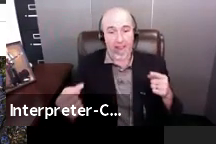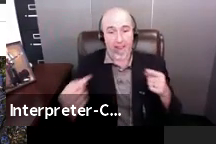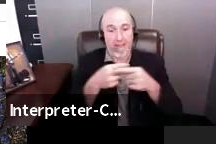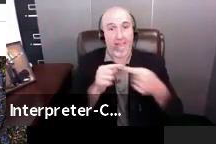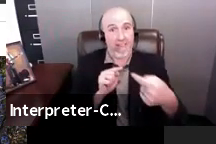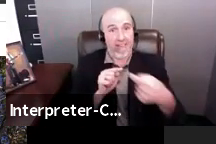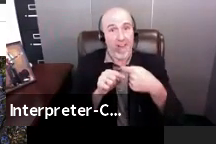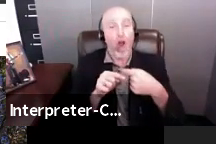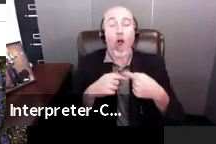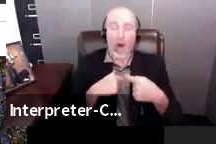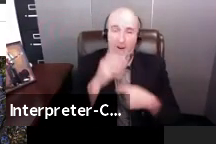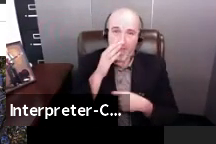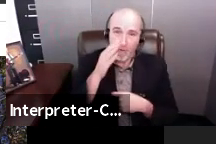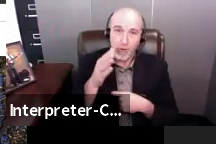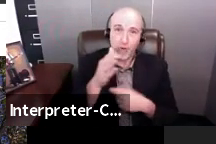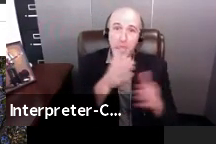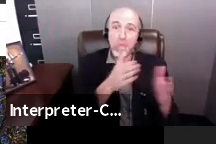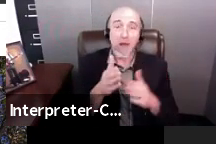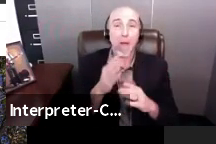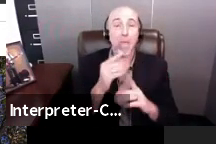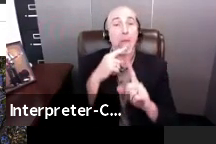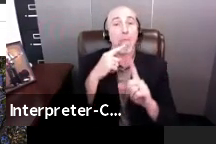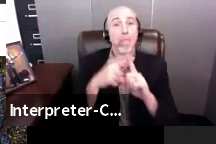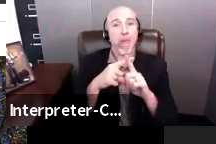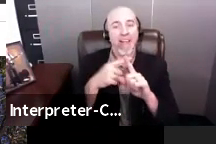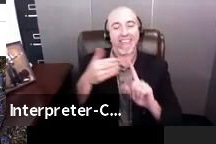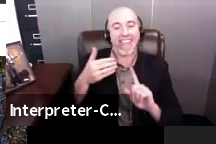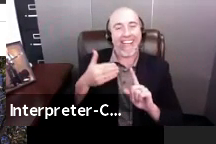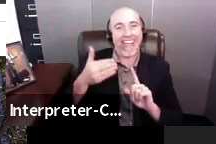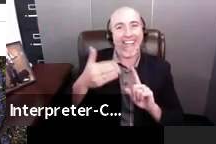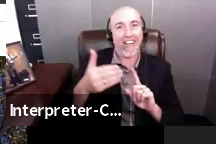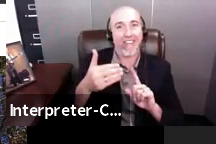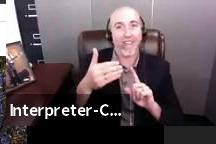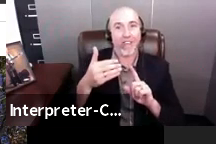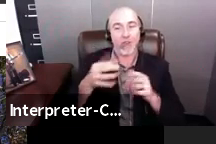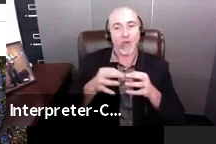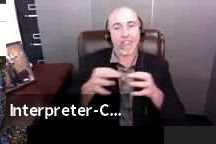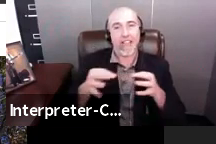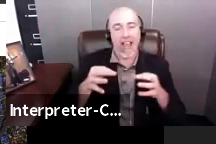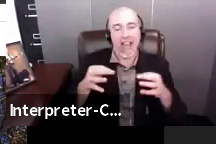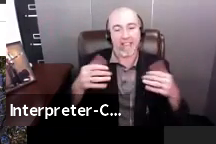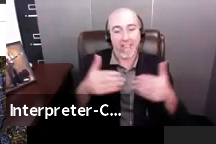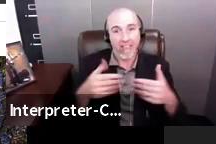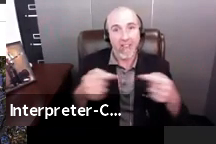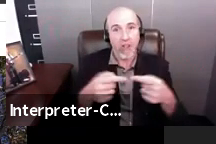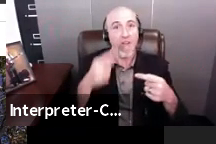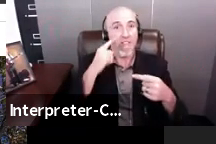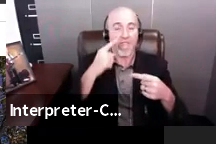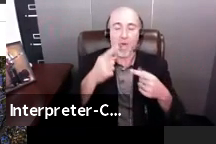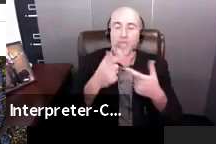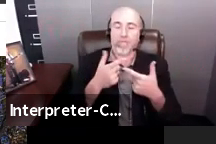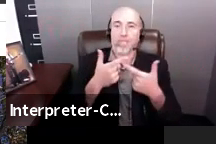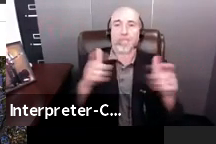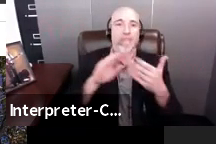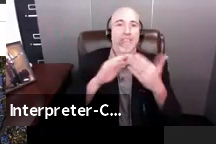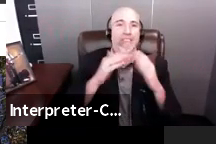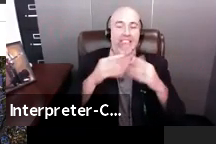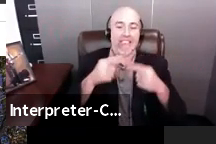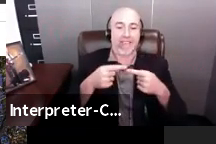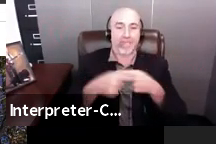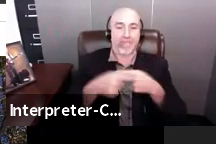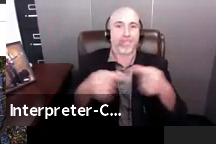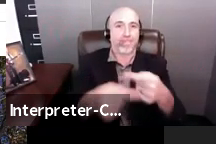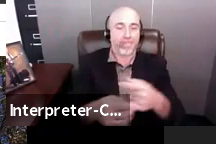plans, as well as adding interval pedestrian delays on crosswalks citywide. When our